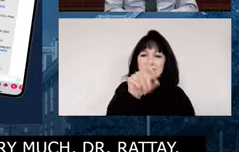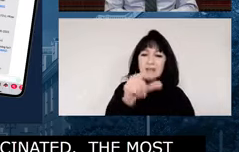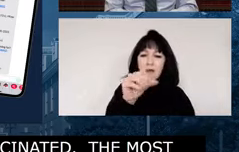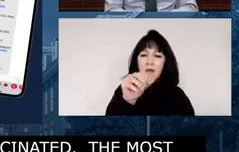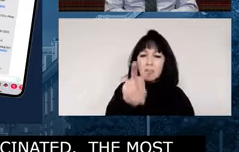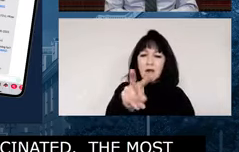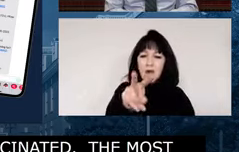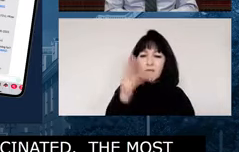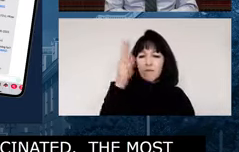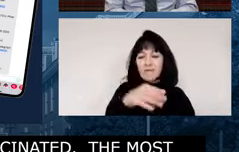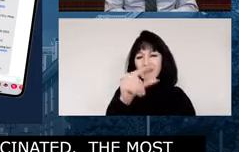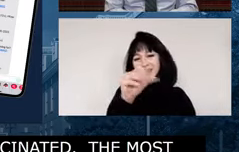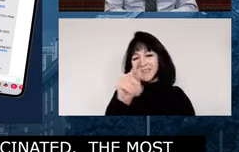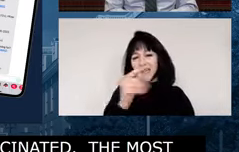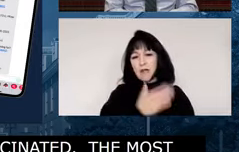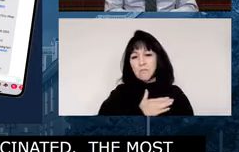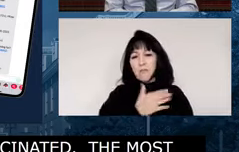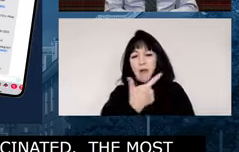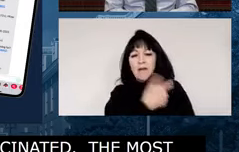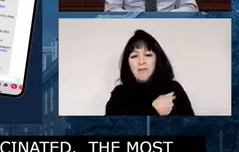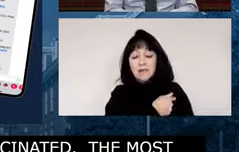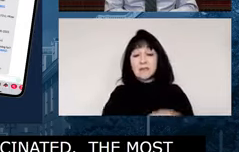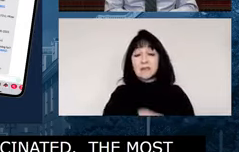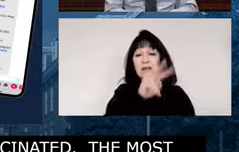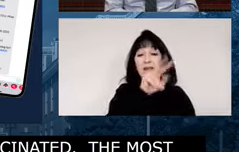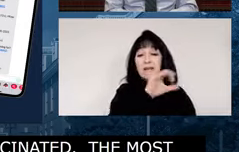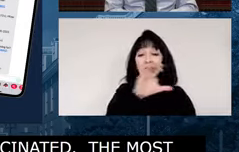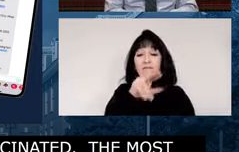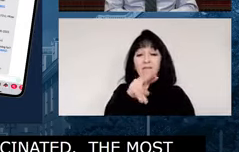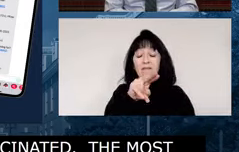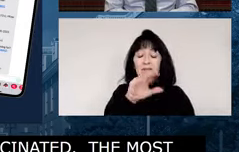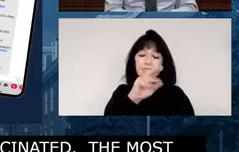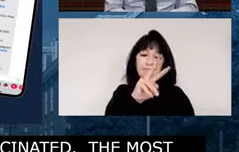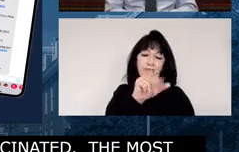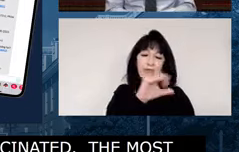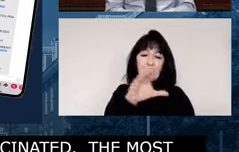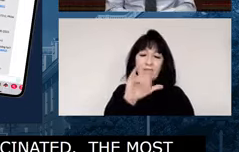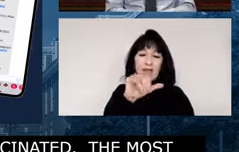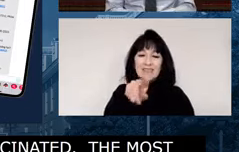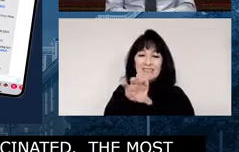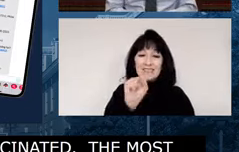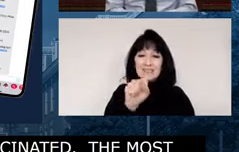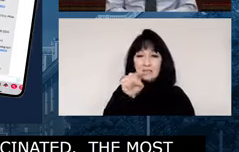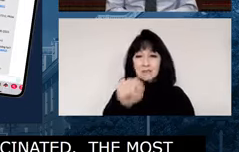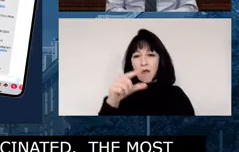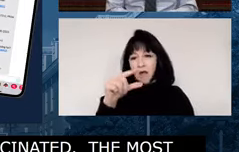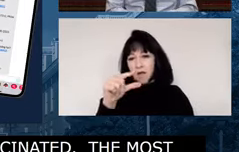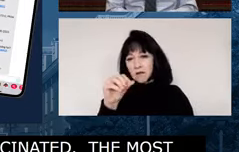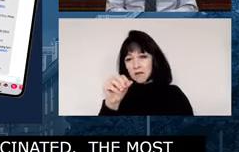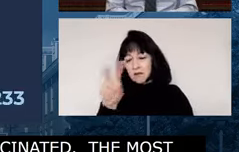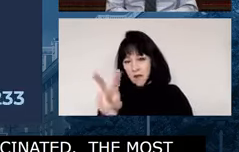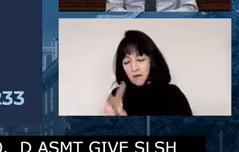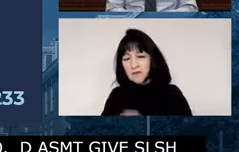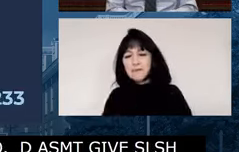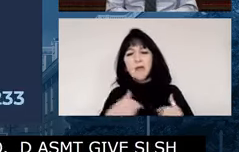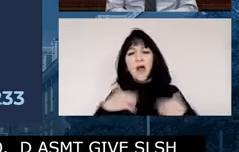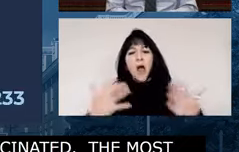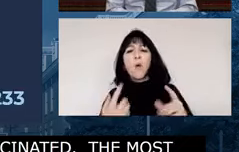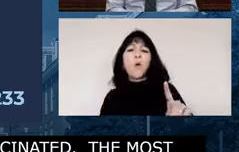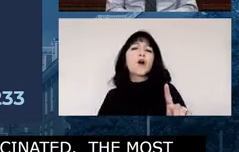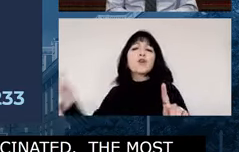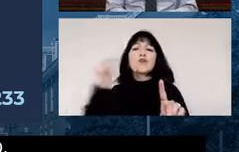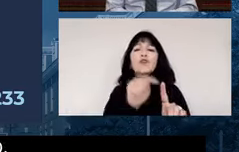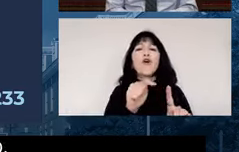de.gov/getmyvaccine or vaccines.gov. I do want to go back to where I misspoke earlier about